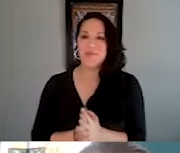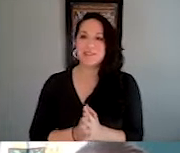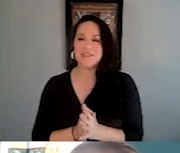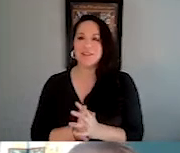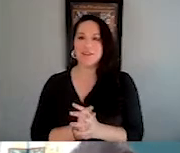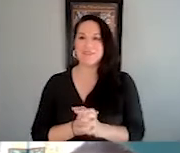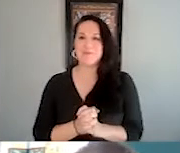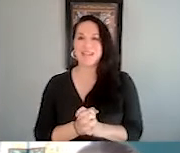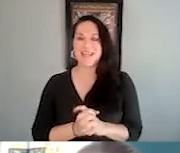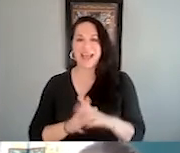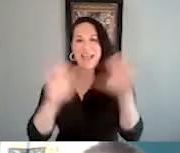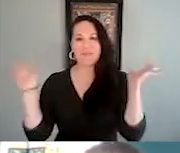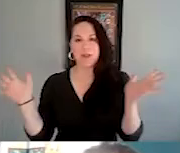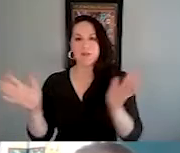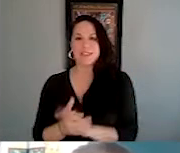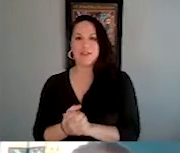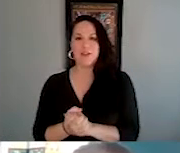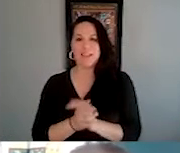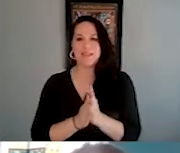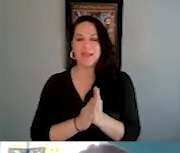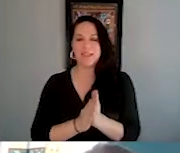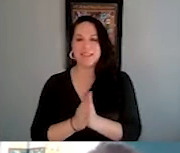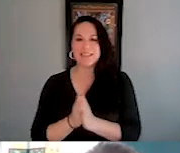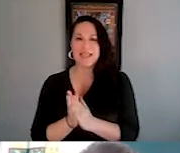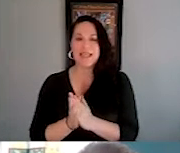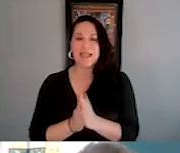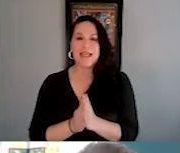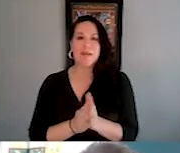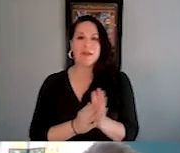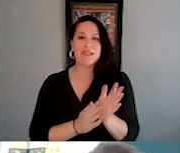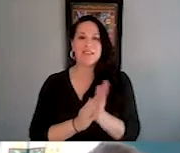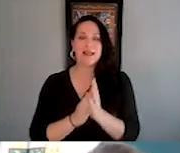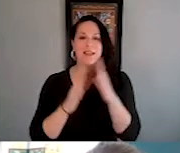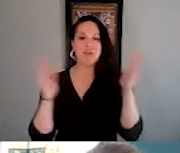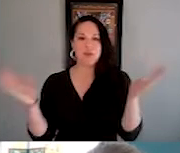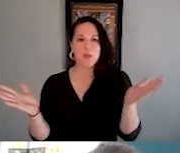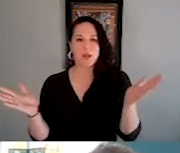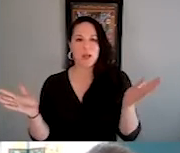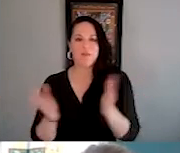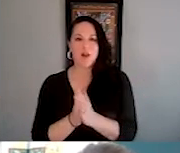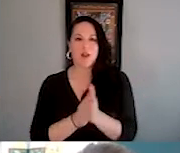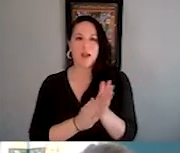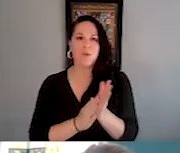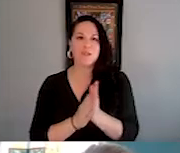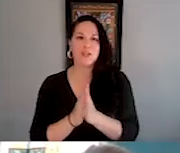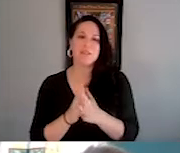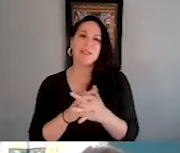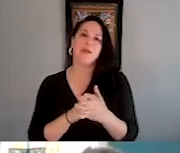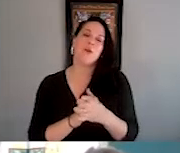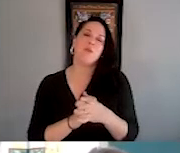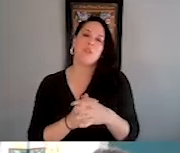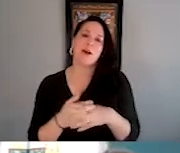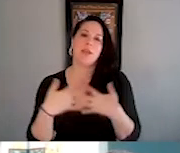Thank you so much, Samantha. Hi, everyone. Christina Clark, as Samantha said, and I'm going to be tackling the first part of our